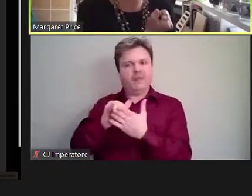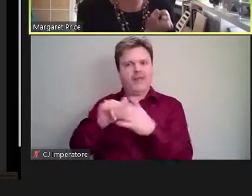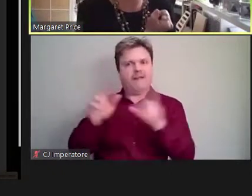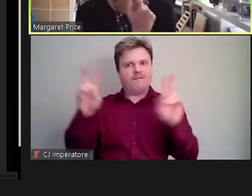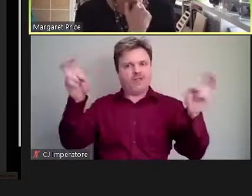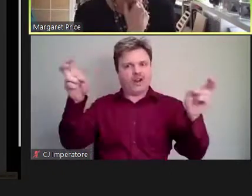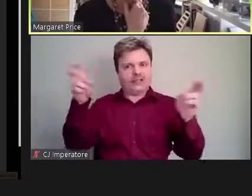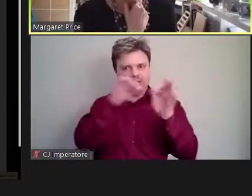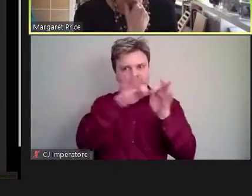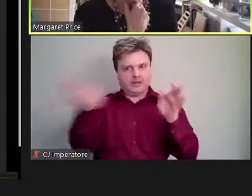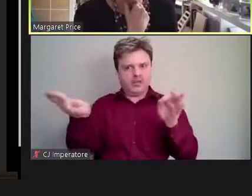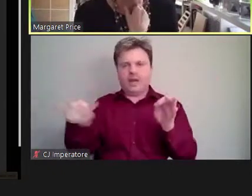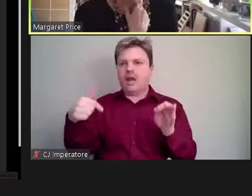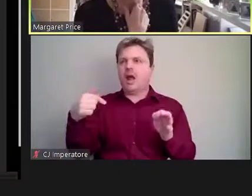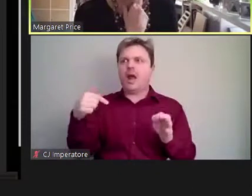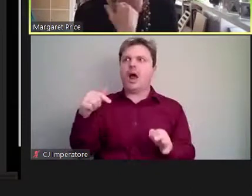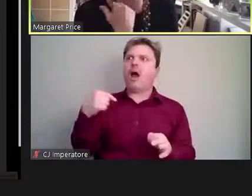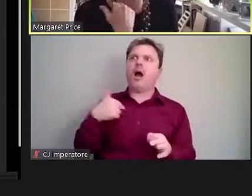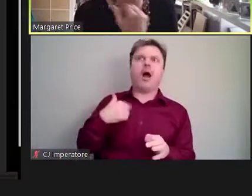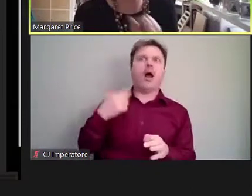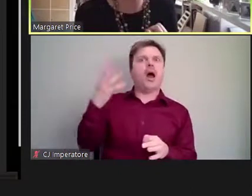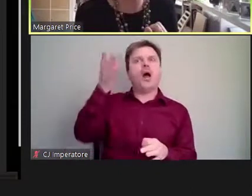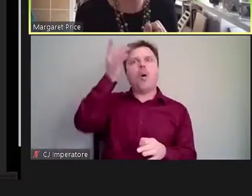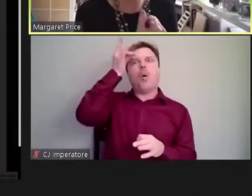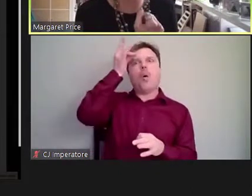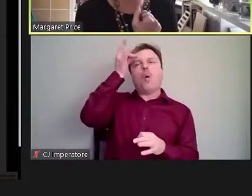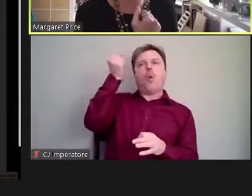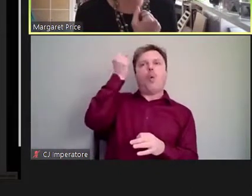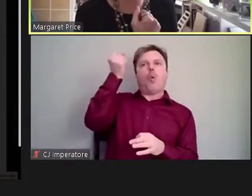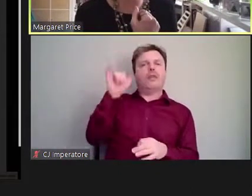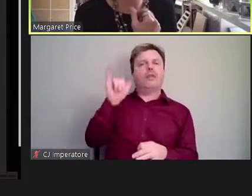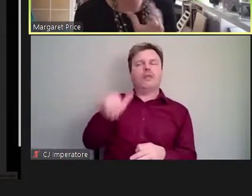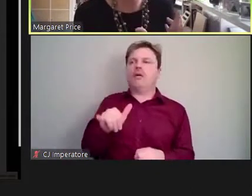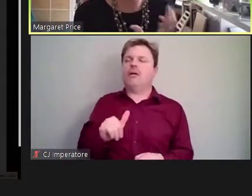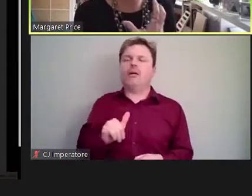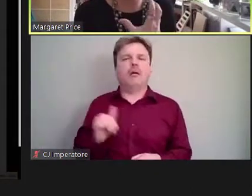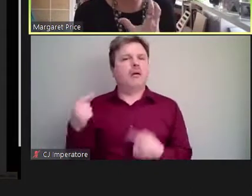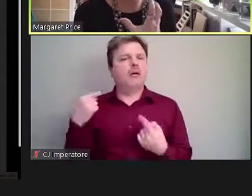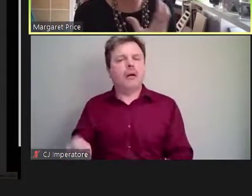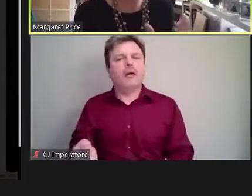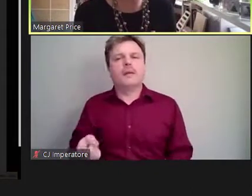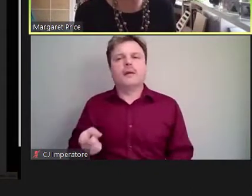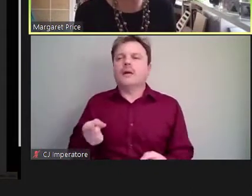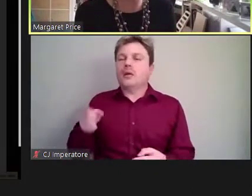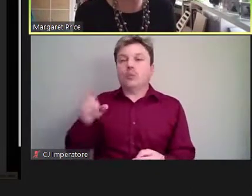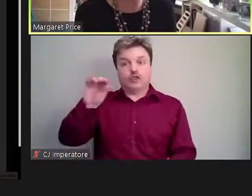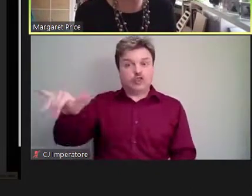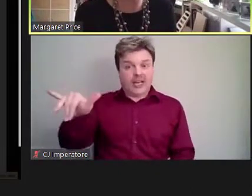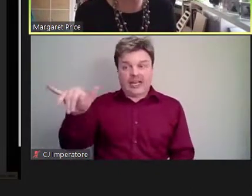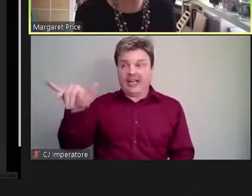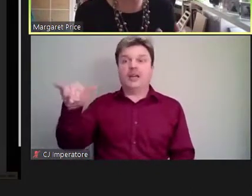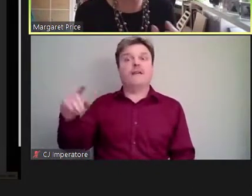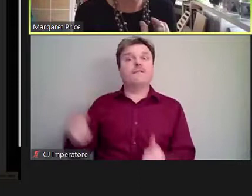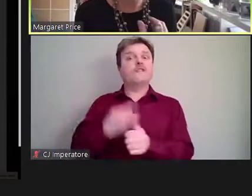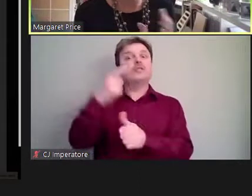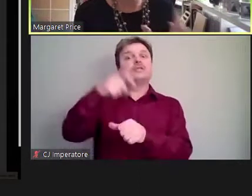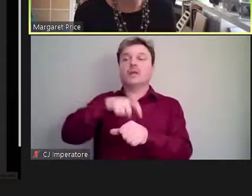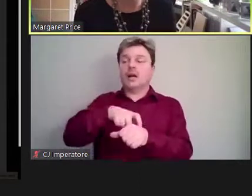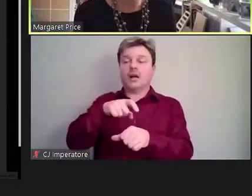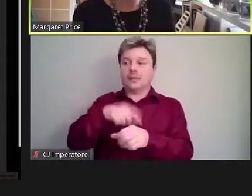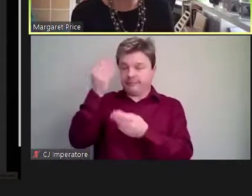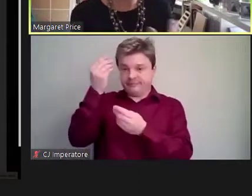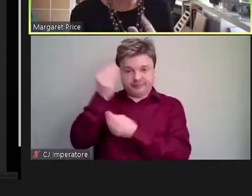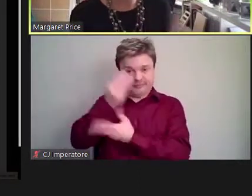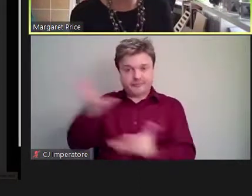ever since. It made so much sense to me when he first shared this idea that